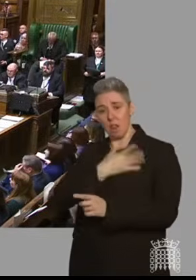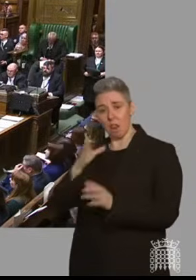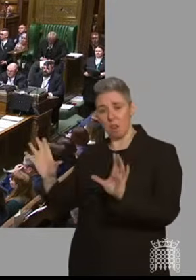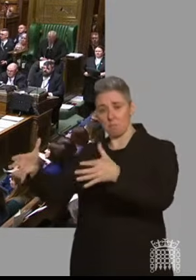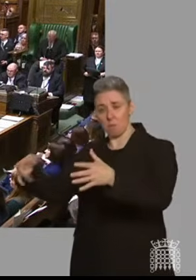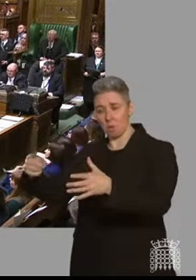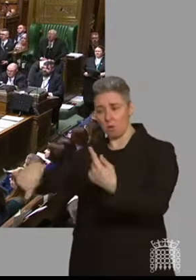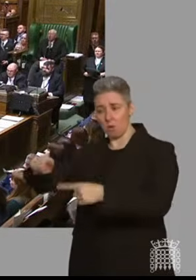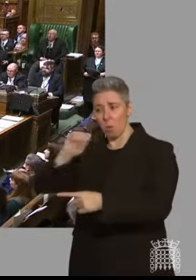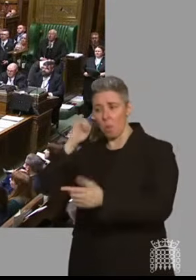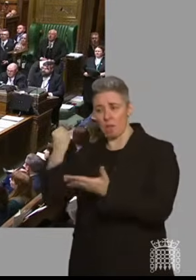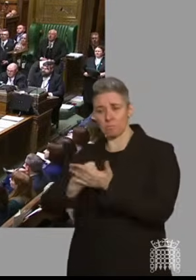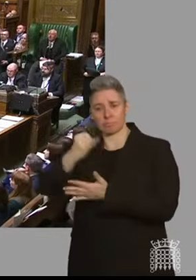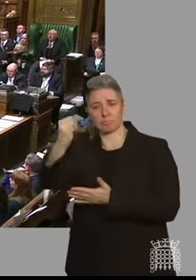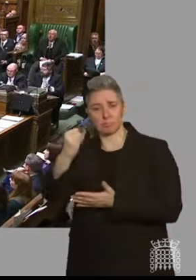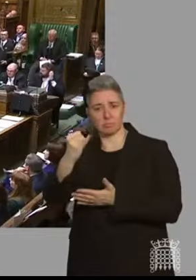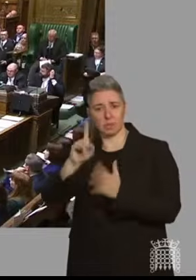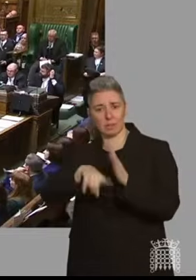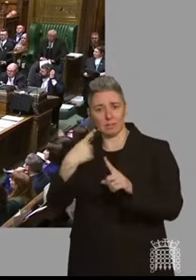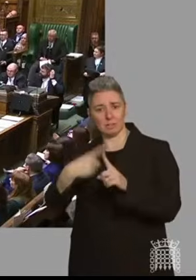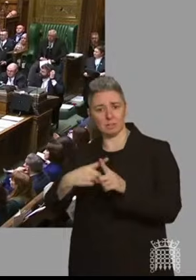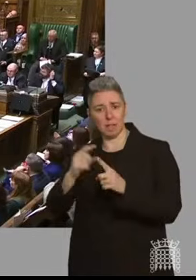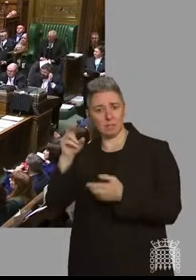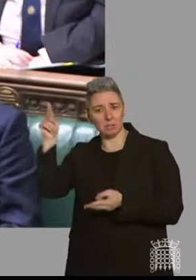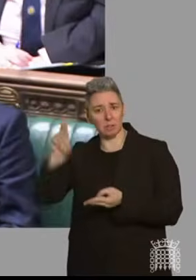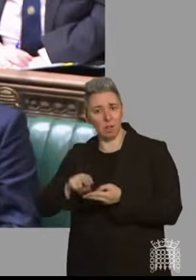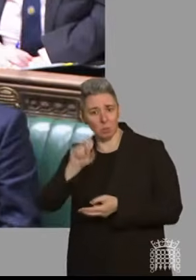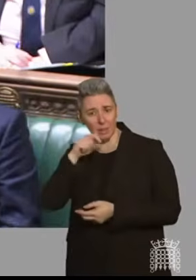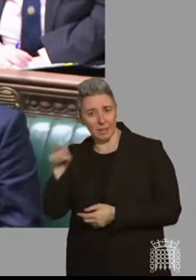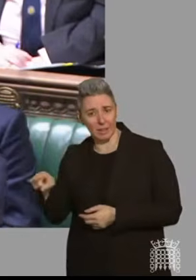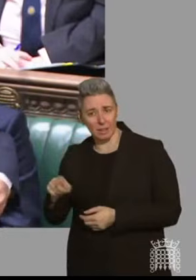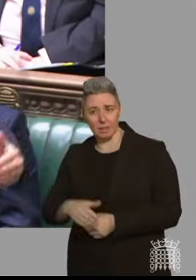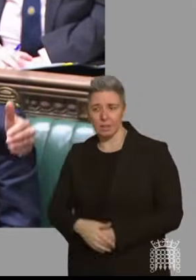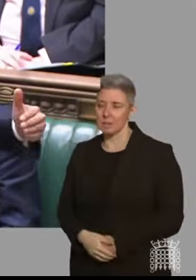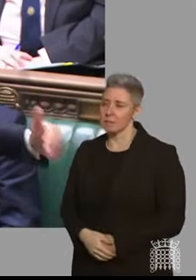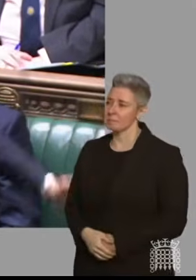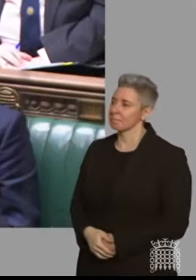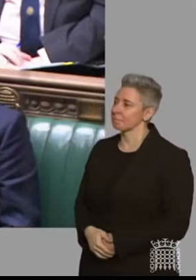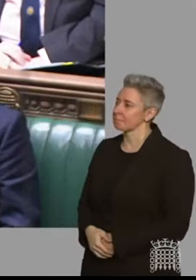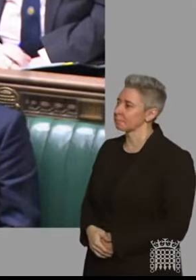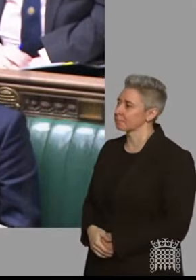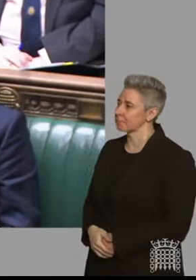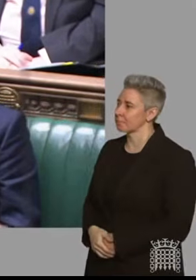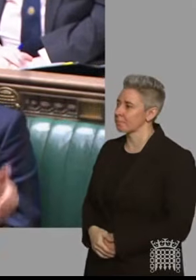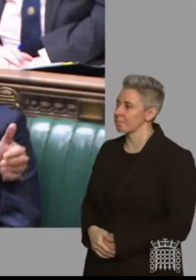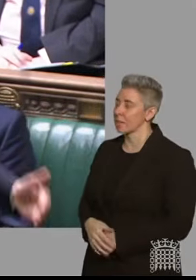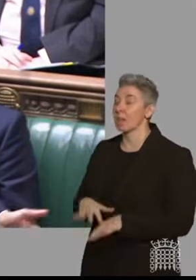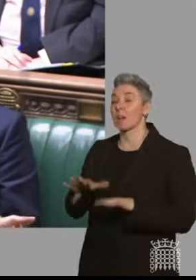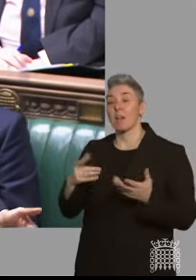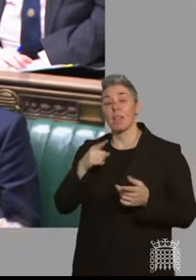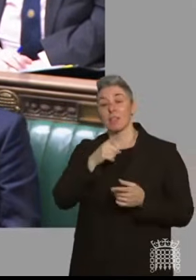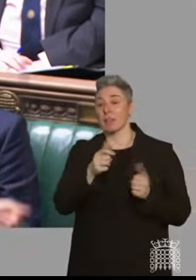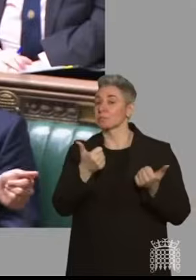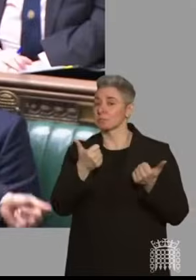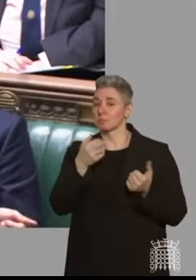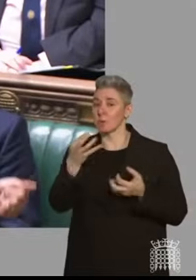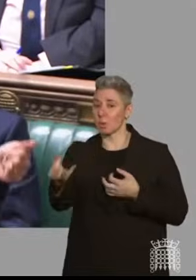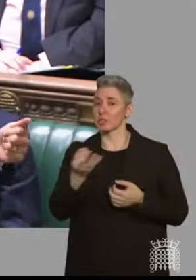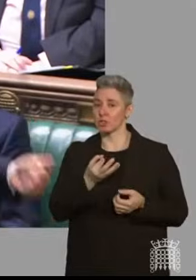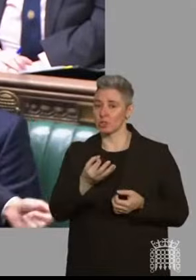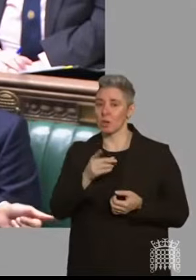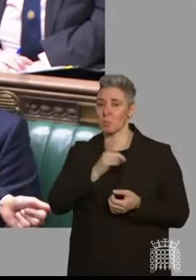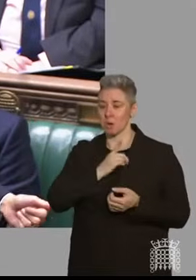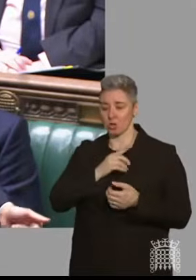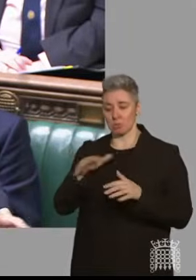Well, my right honourable friend raises an excellent question, because whilst on this side of the House we believe in a country where hard work